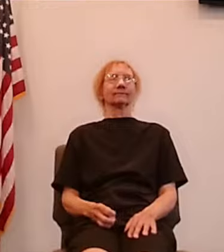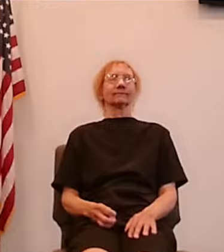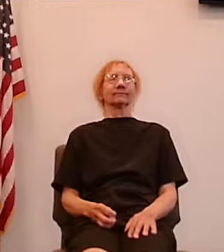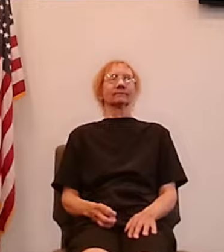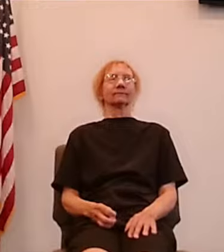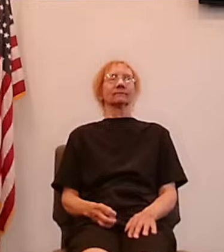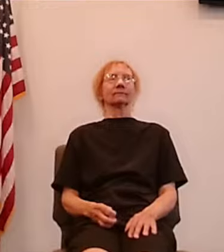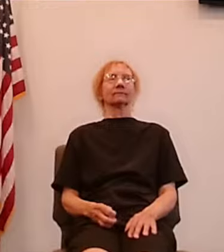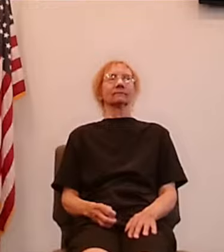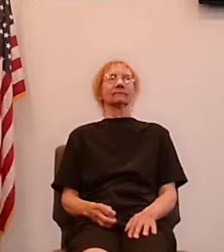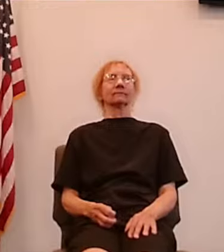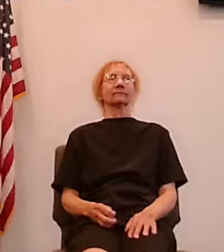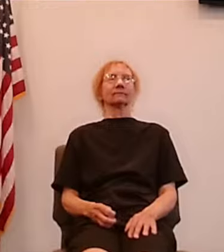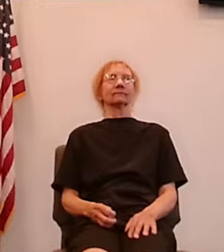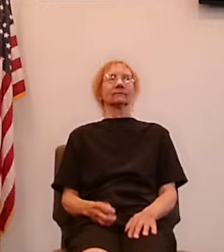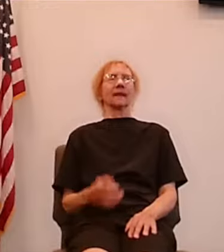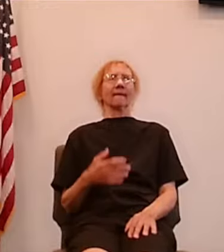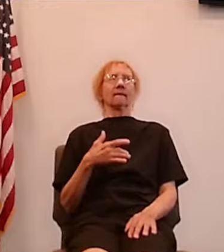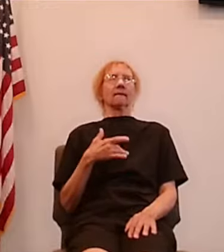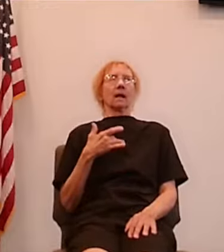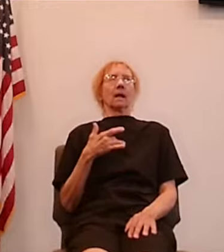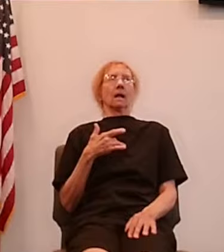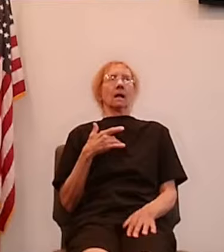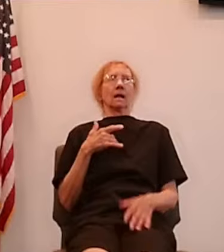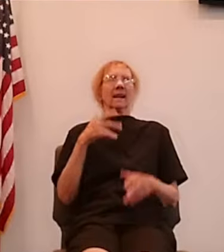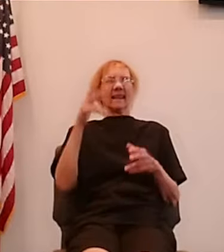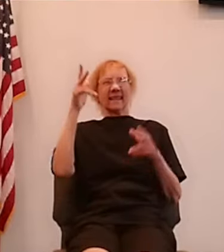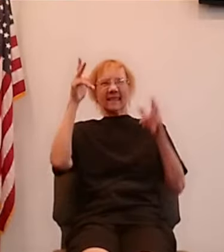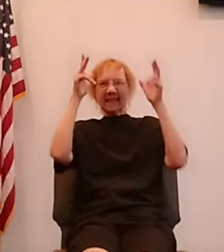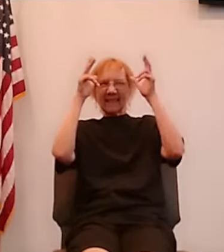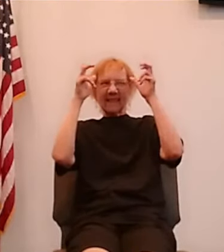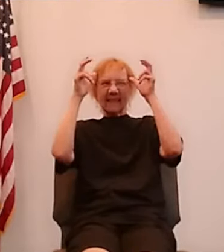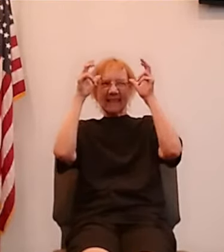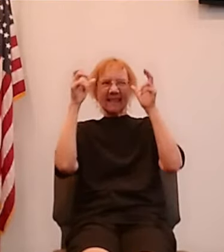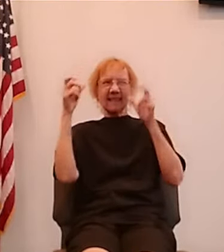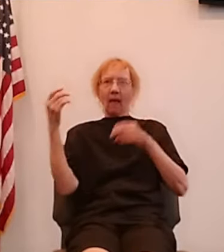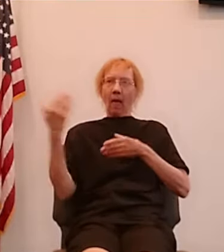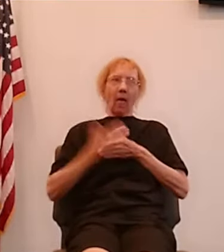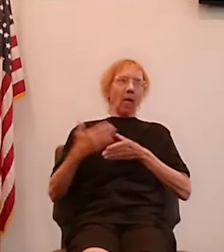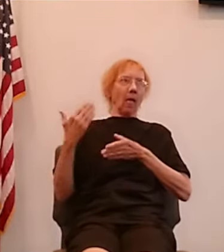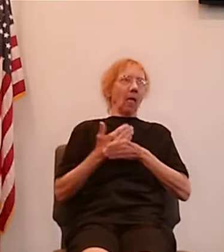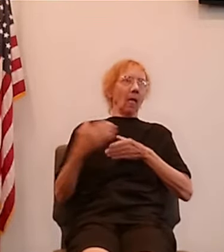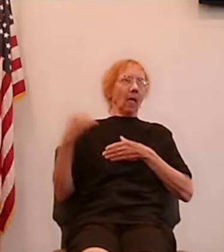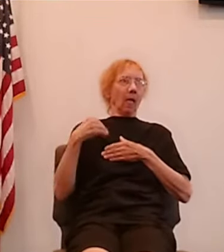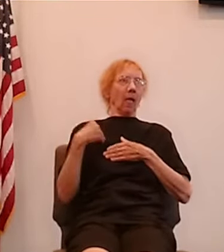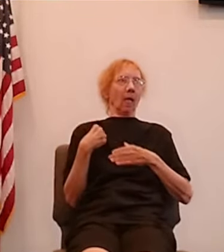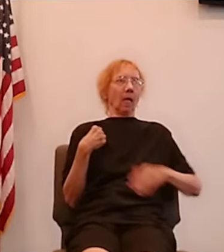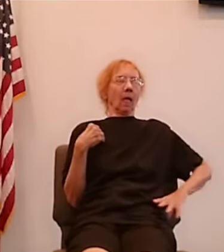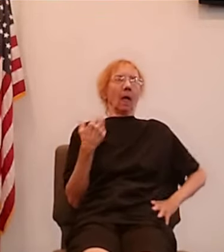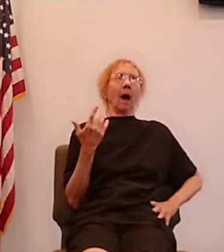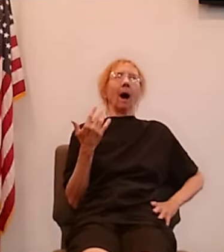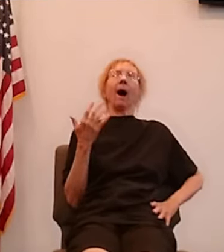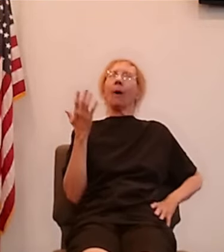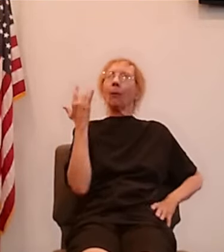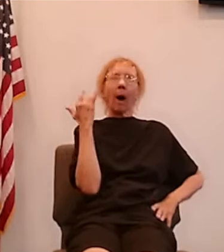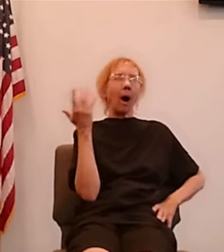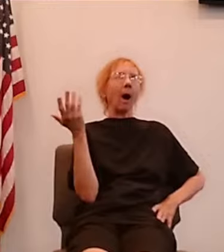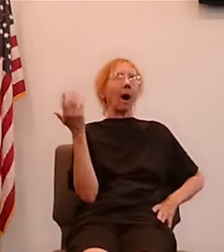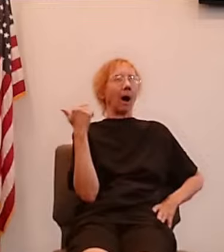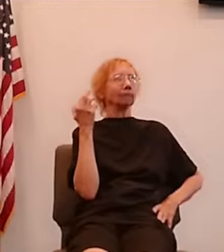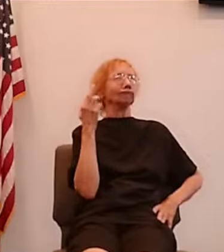recounting for several weeks in a row now to us, and usually there's a reason why you